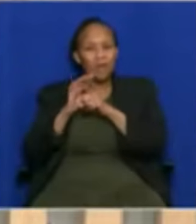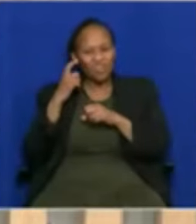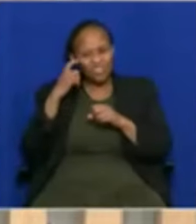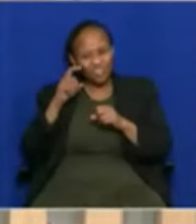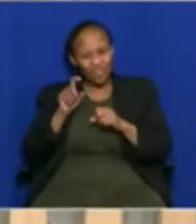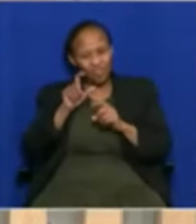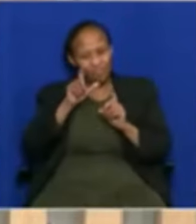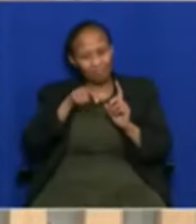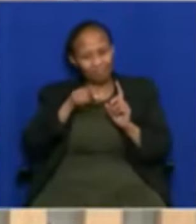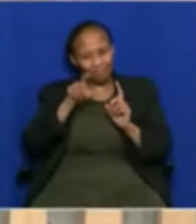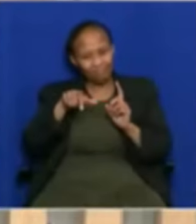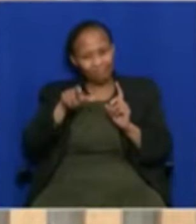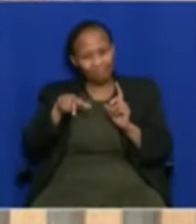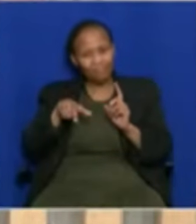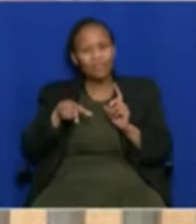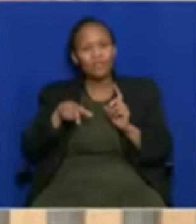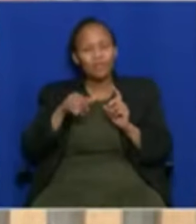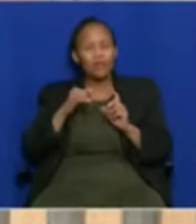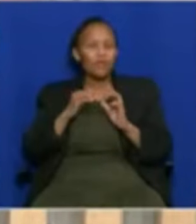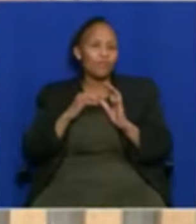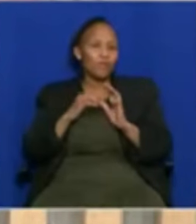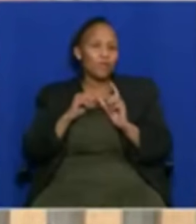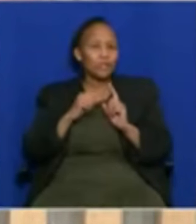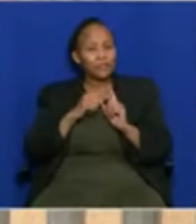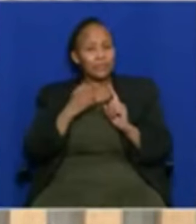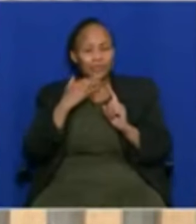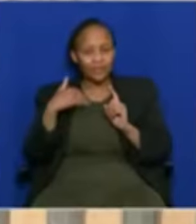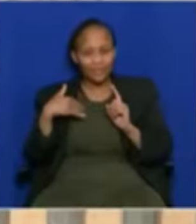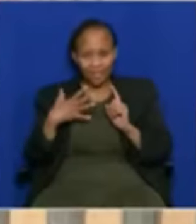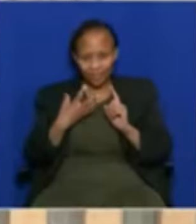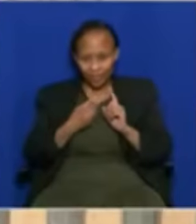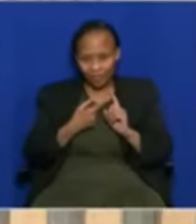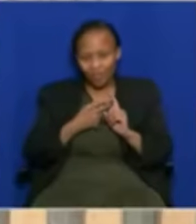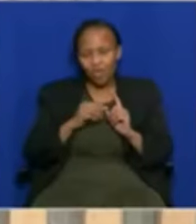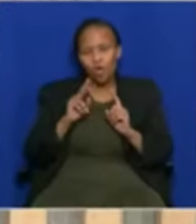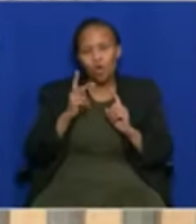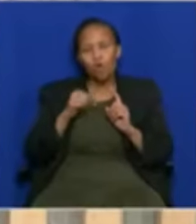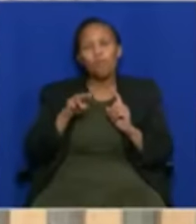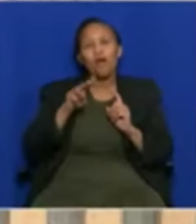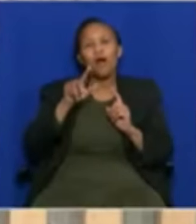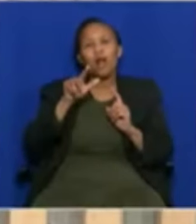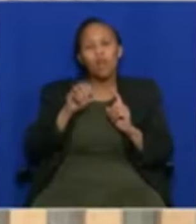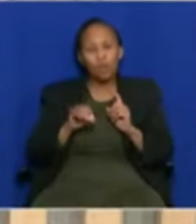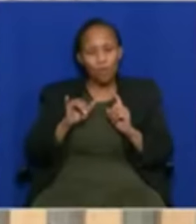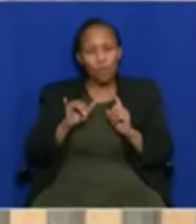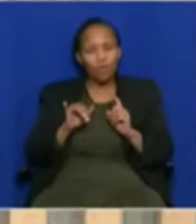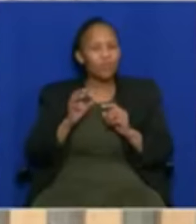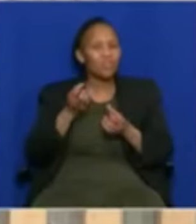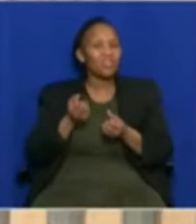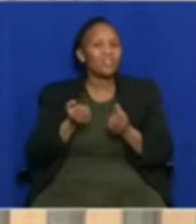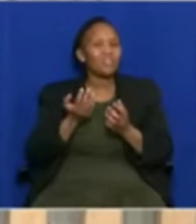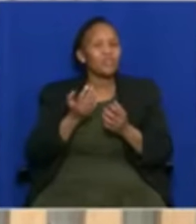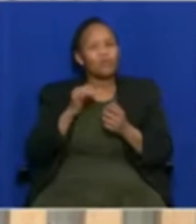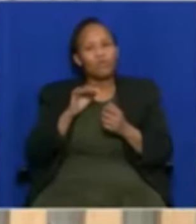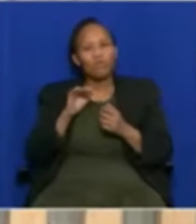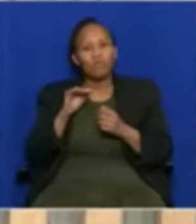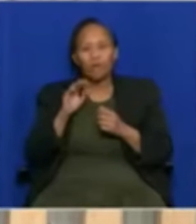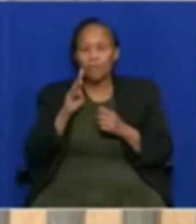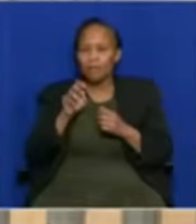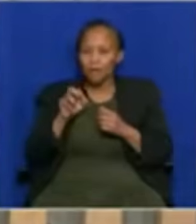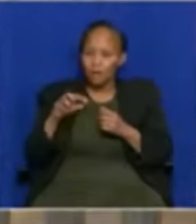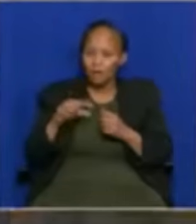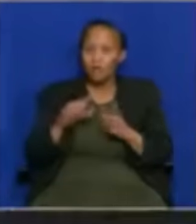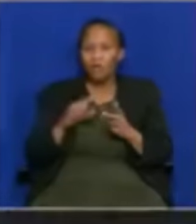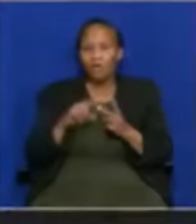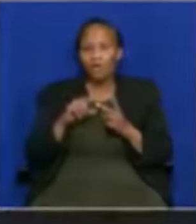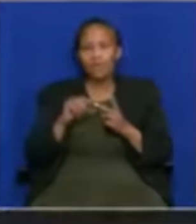Let's take Kumalo as a start, issued for the ranks of Brigadier, Major General, and Lieutenant General.